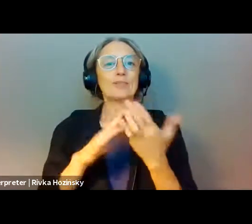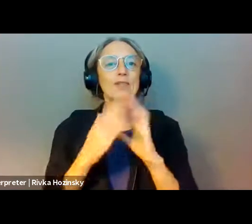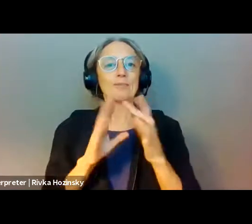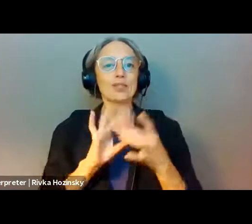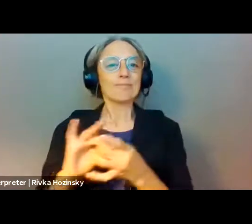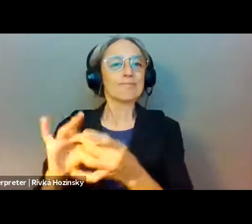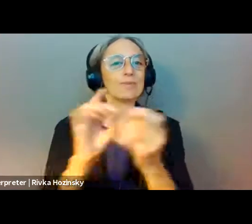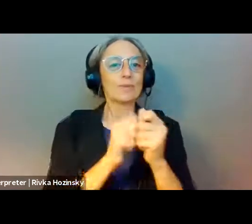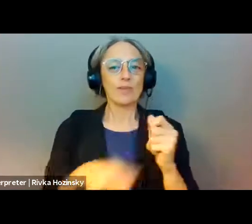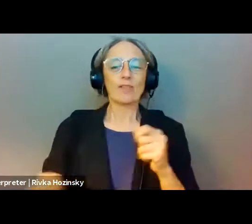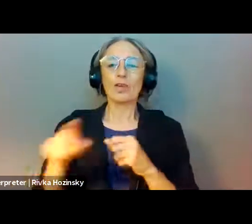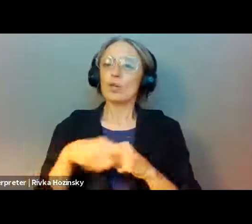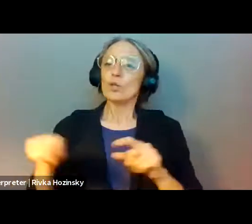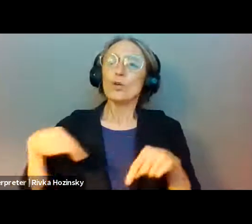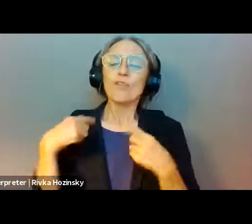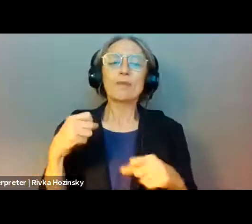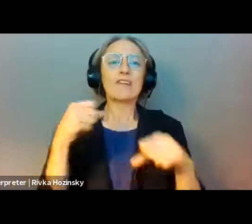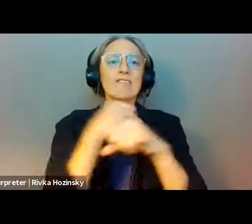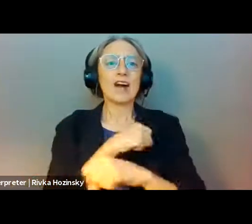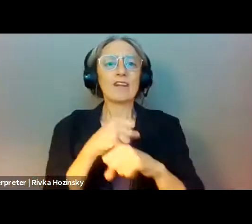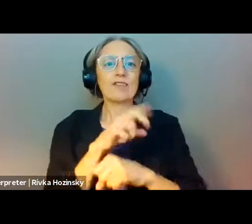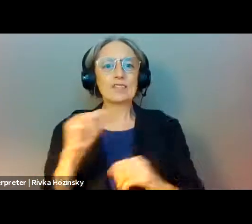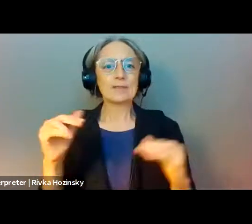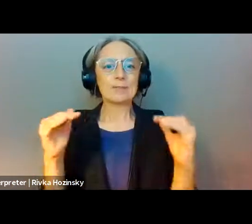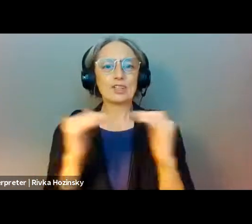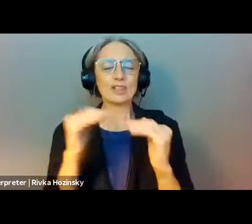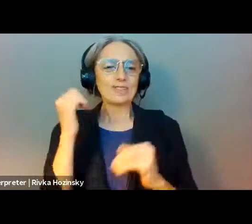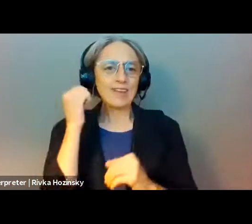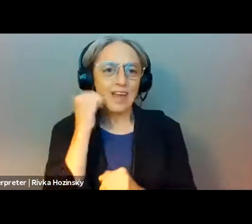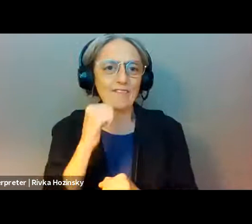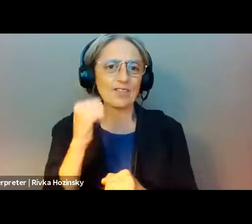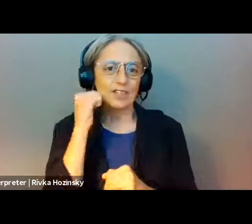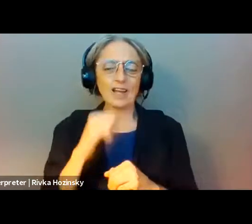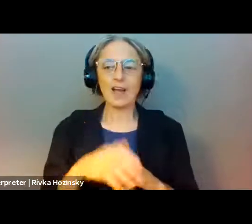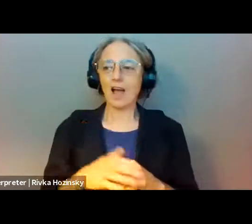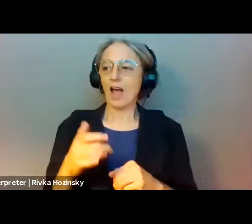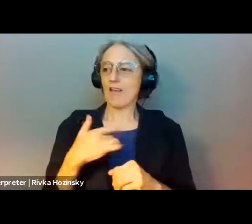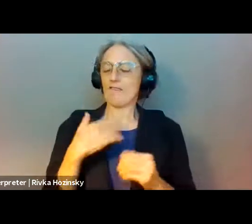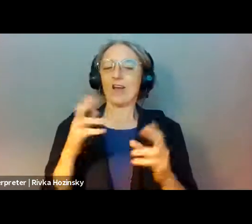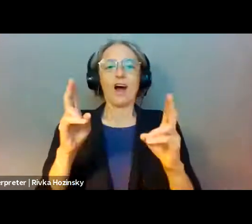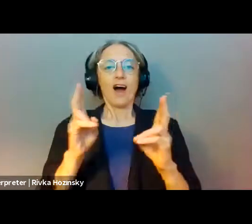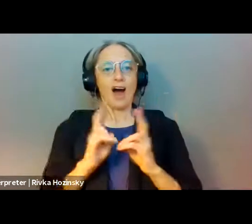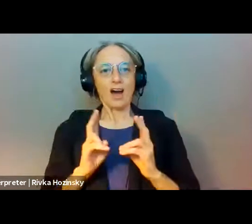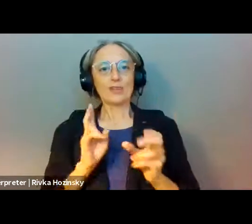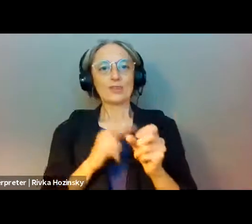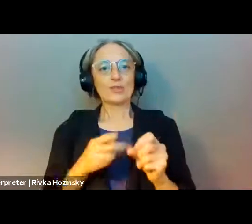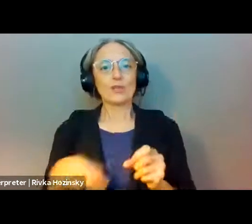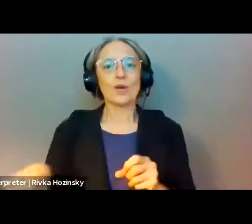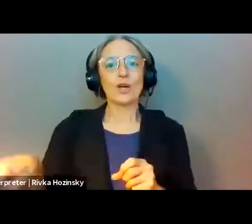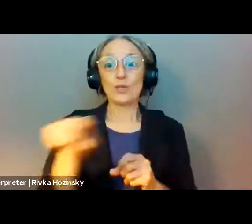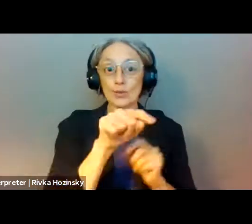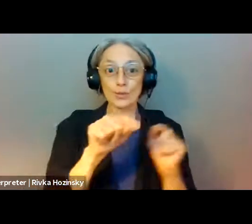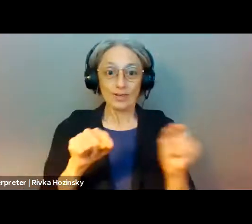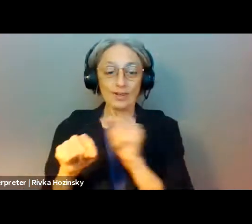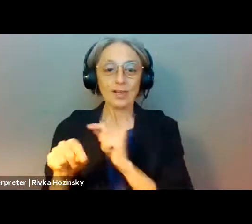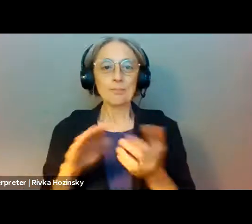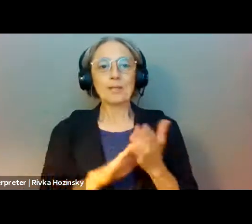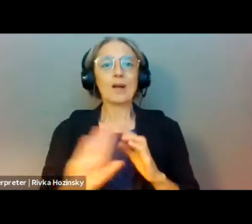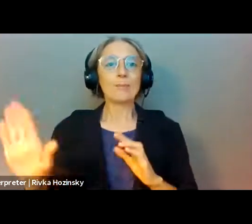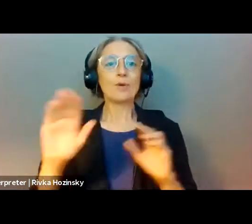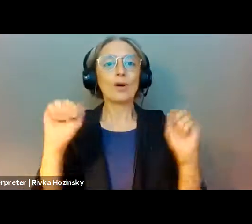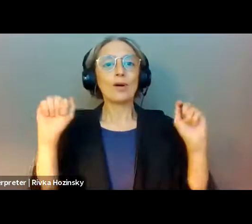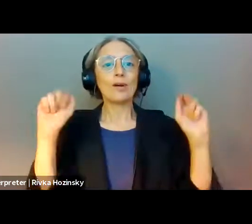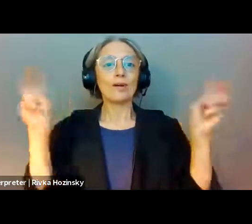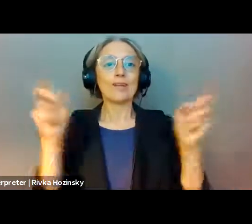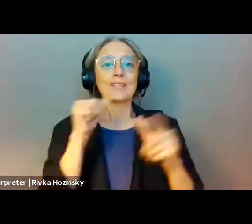for disability justice day in and day out. And it is an honor to join you and to be your sister in solidarity in